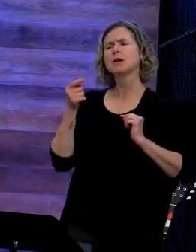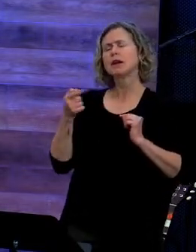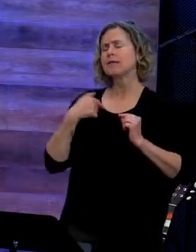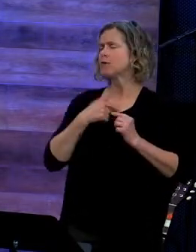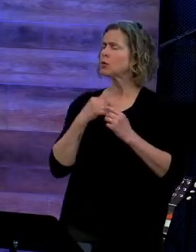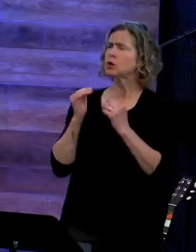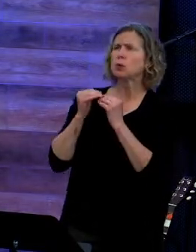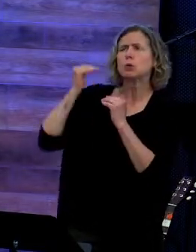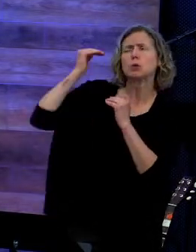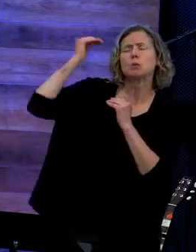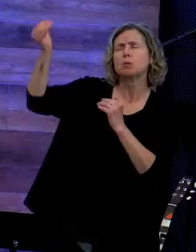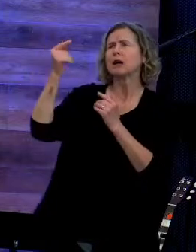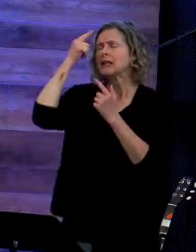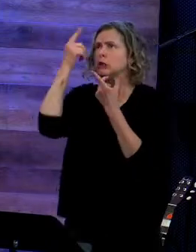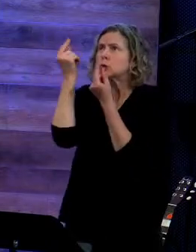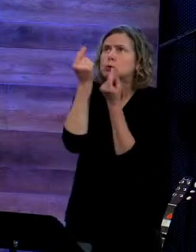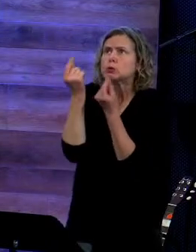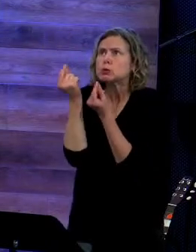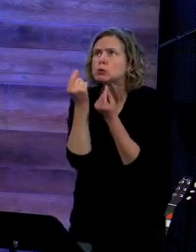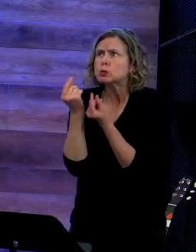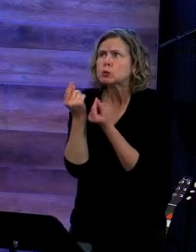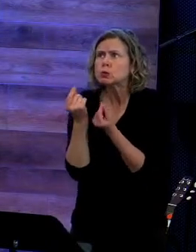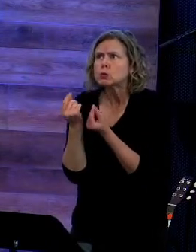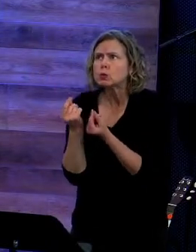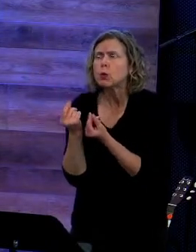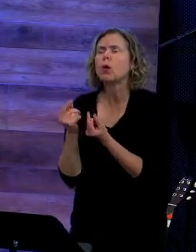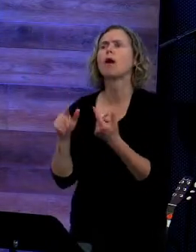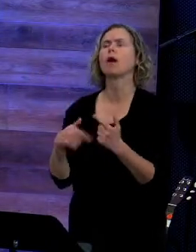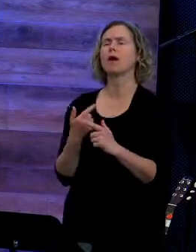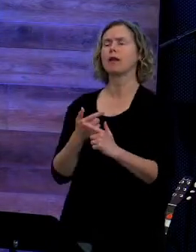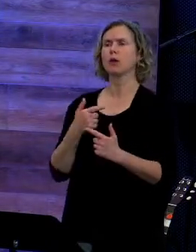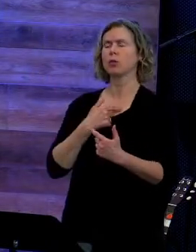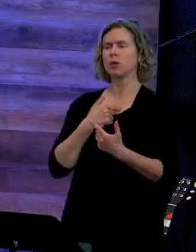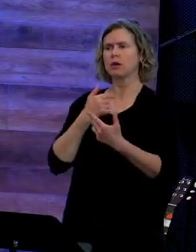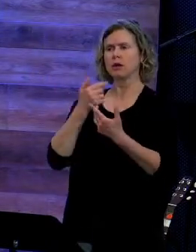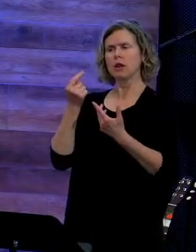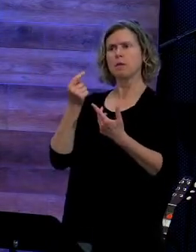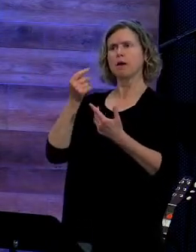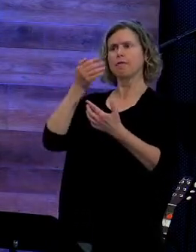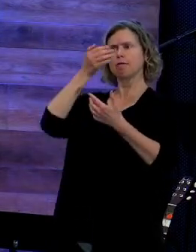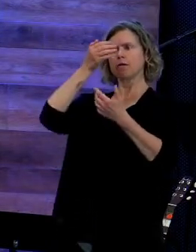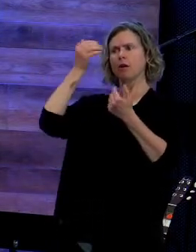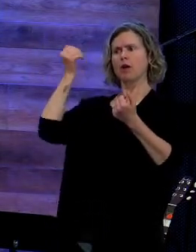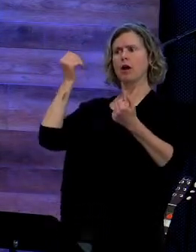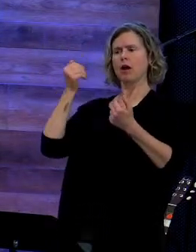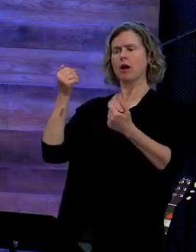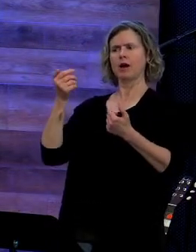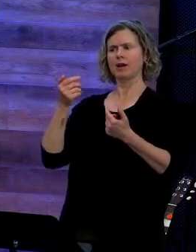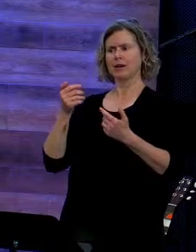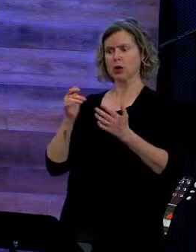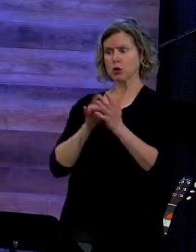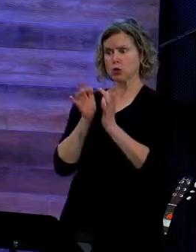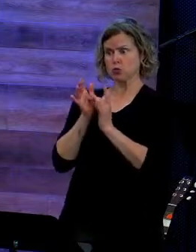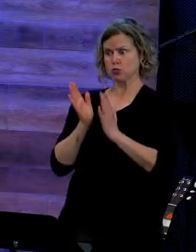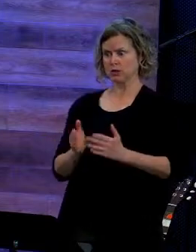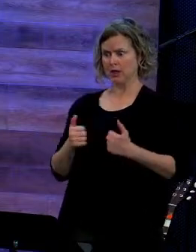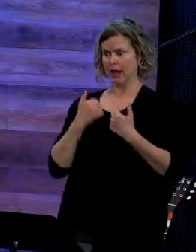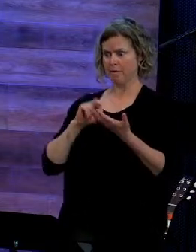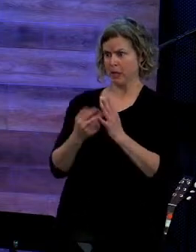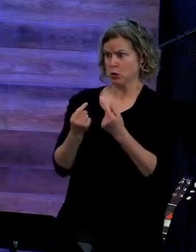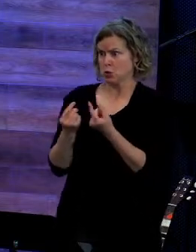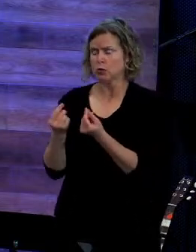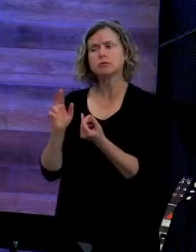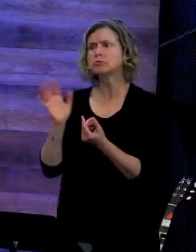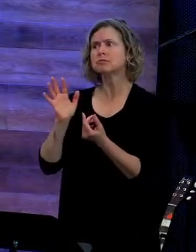about God's grace for us. And so here's how I think this cycle works. I've got it up on the screen here.